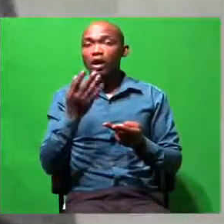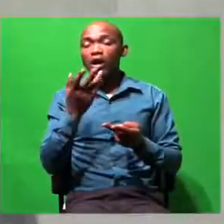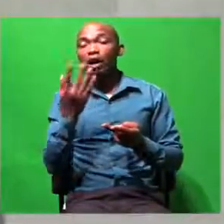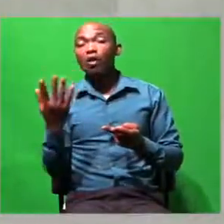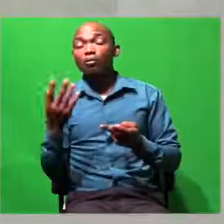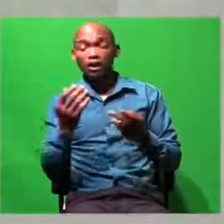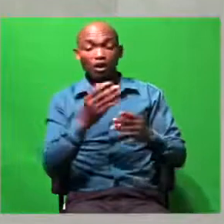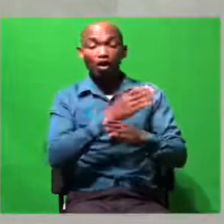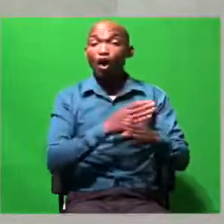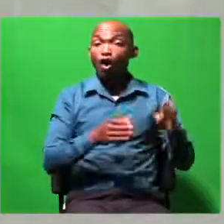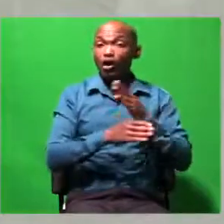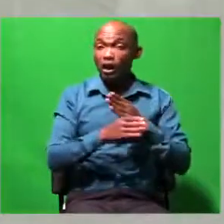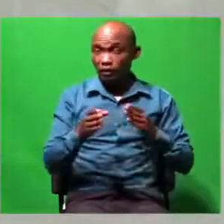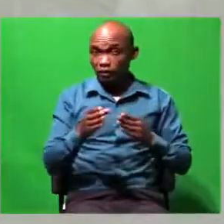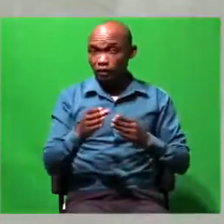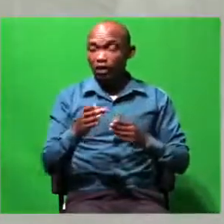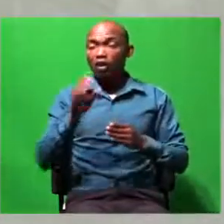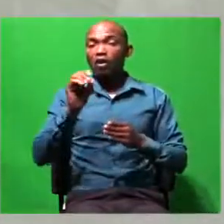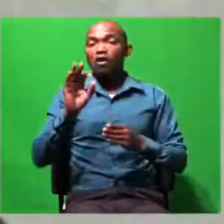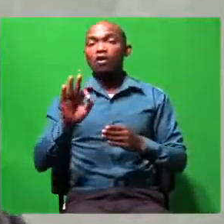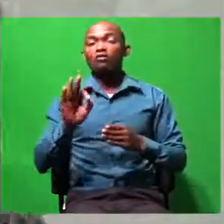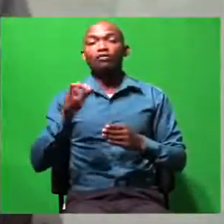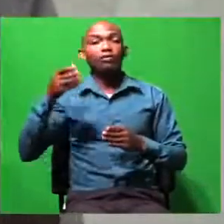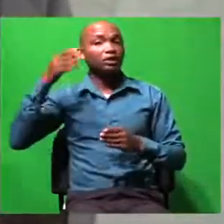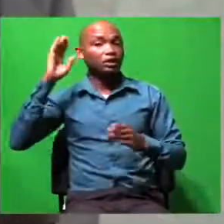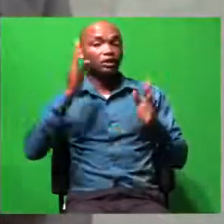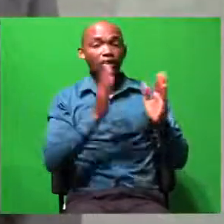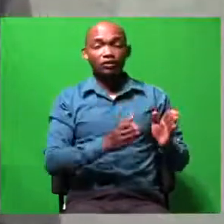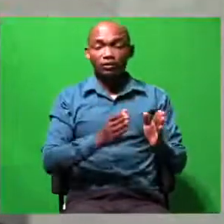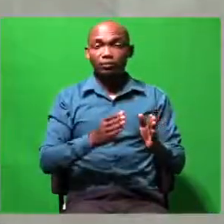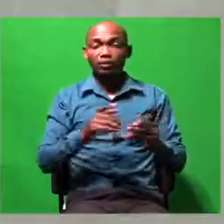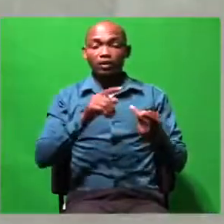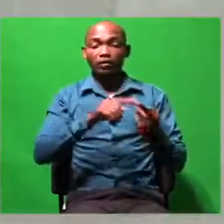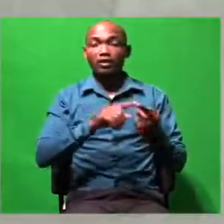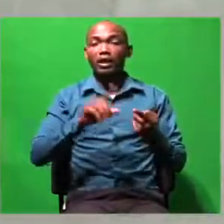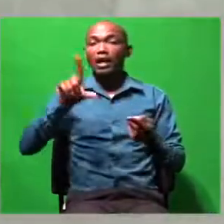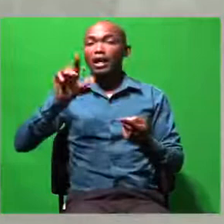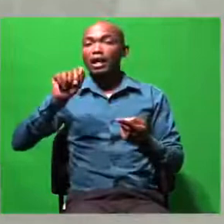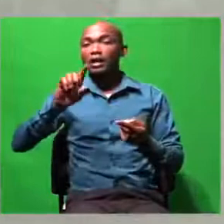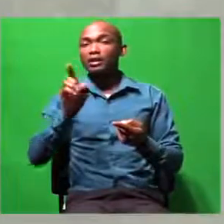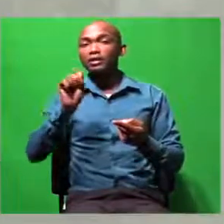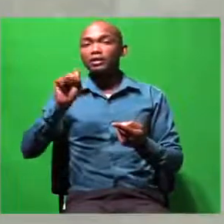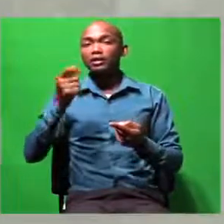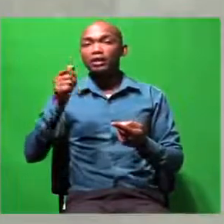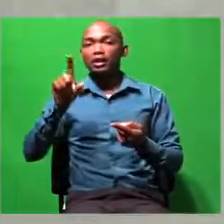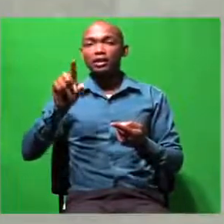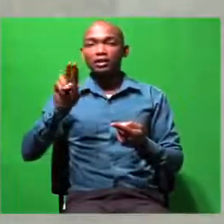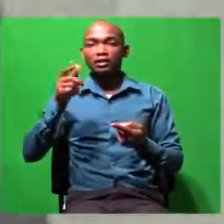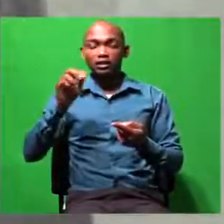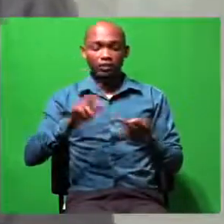government? Yes, this is legislature, executives, and the last one